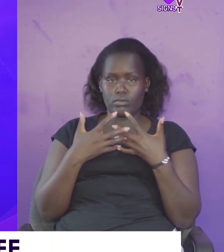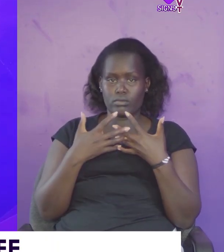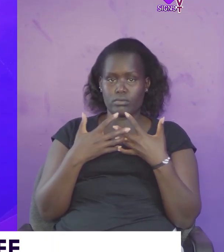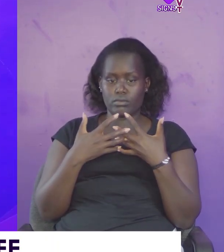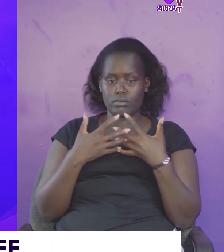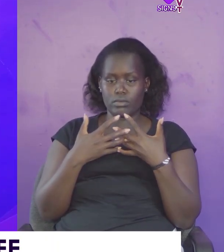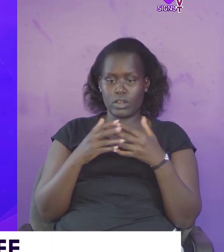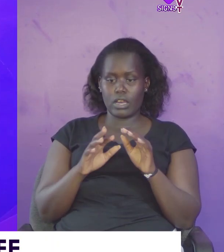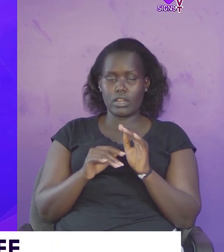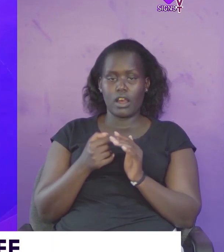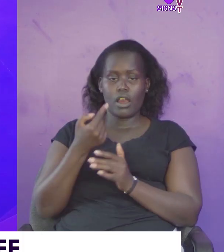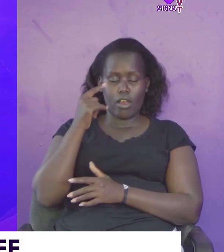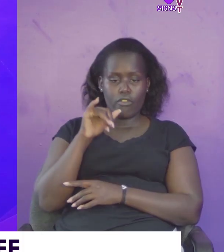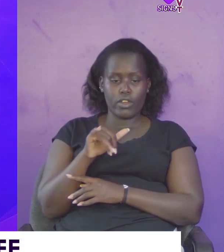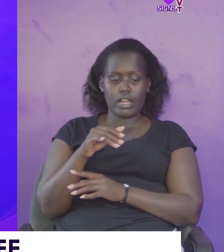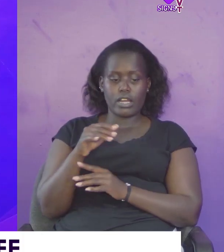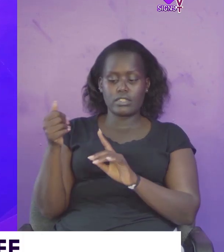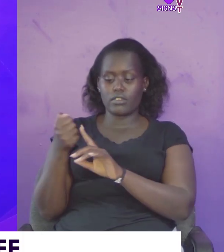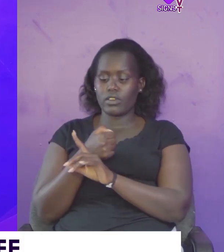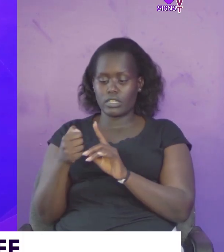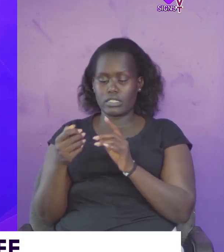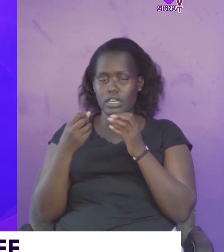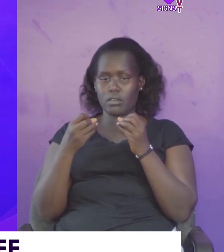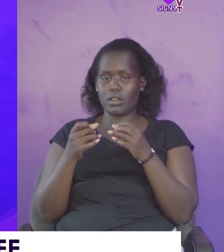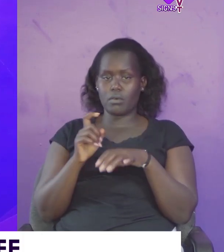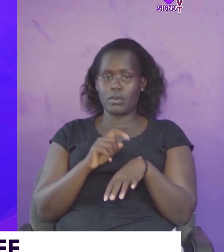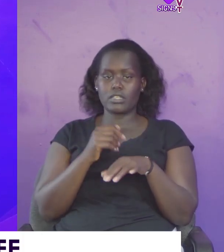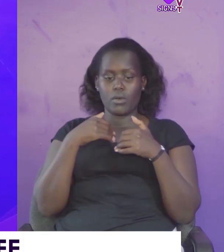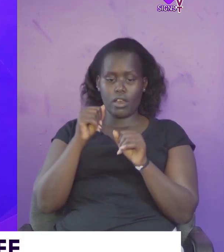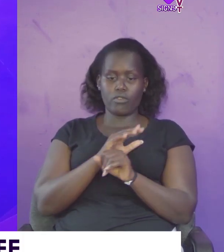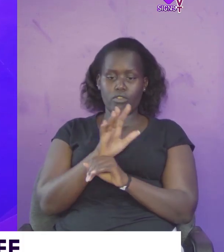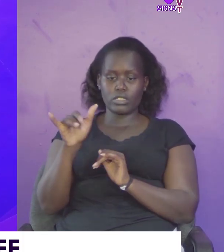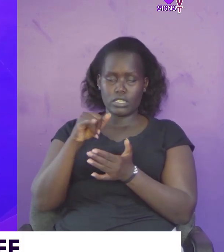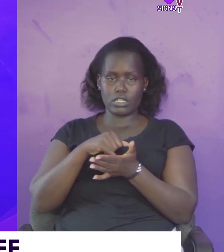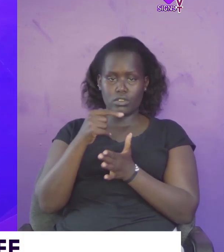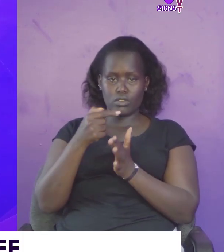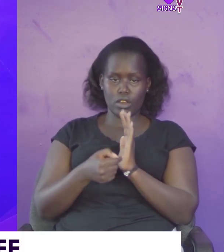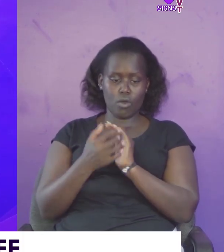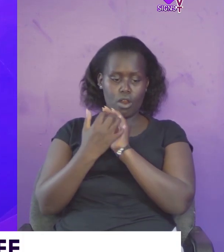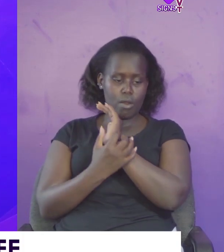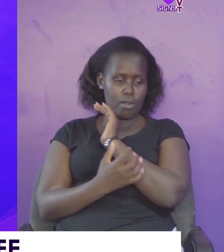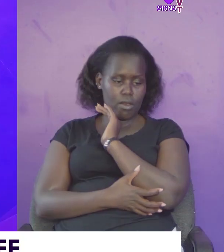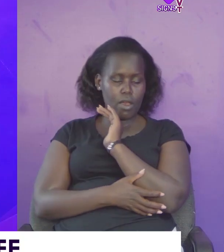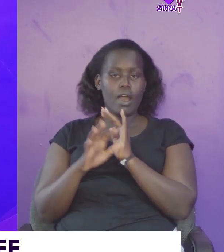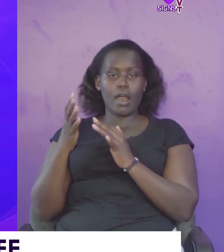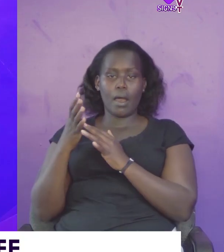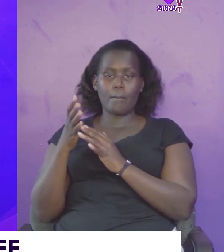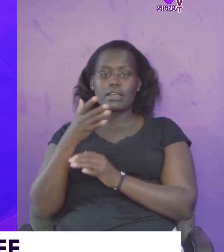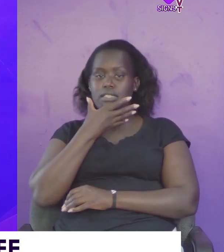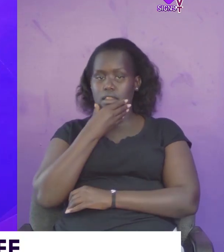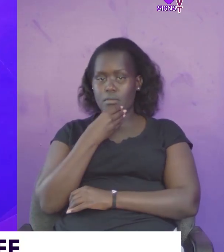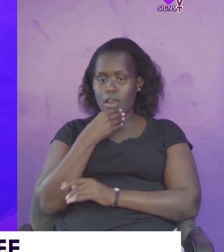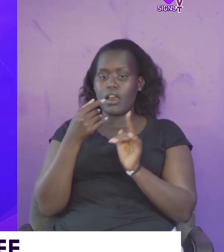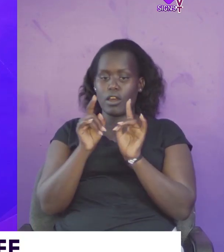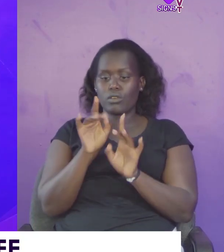as a result, violence. And many times there are causes, including poverty, lack, and want amongst the men. And yet the